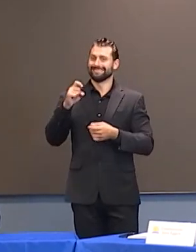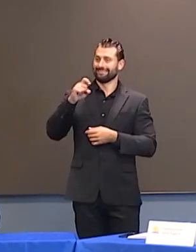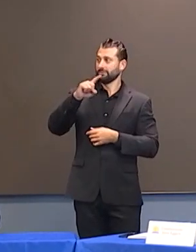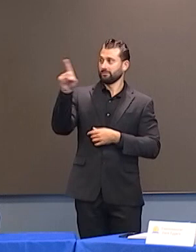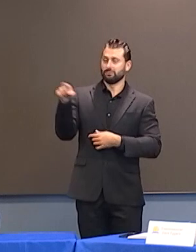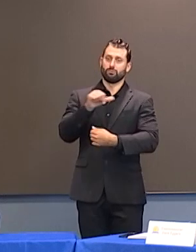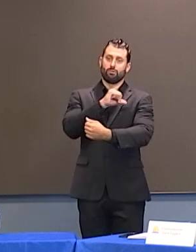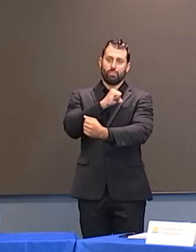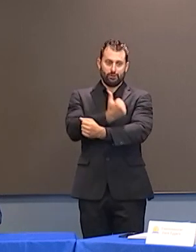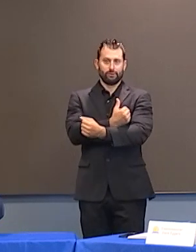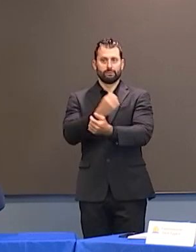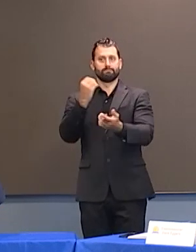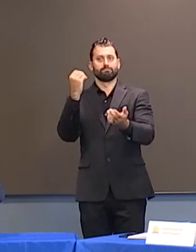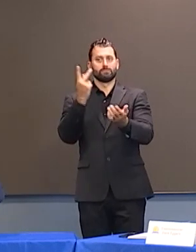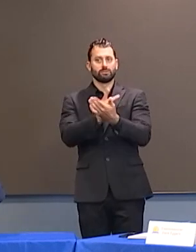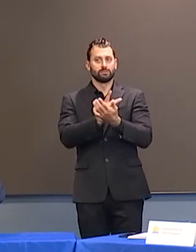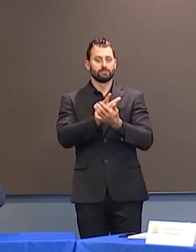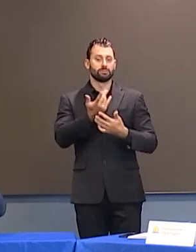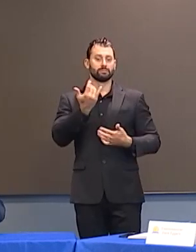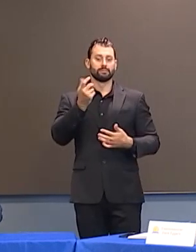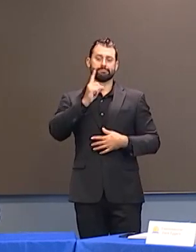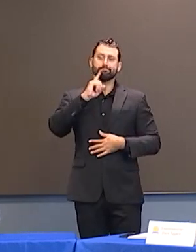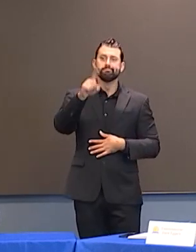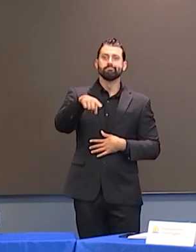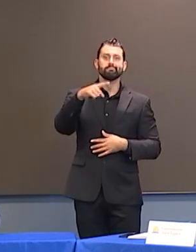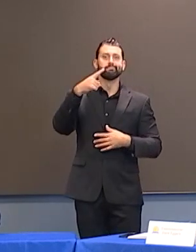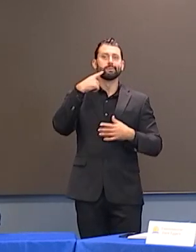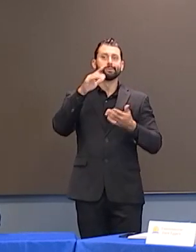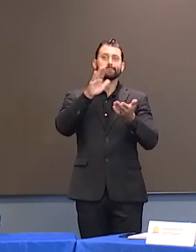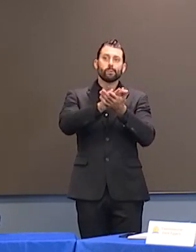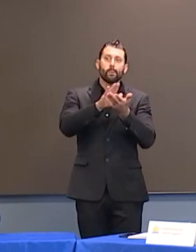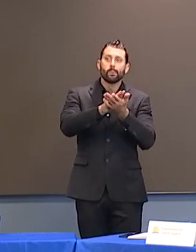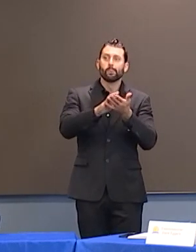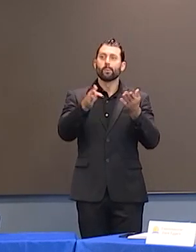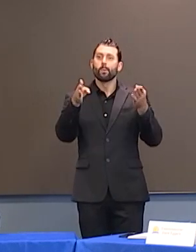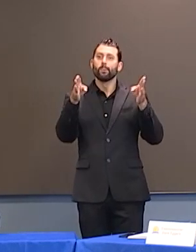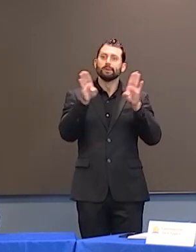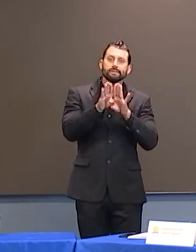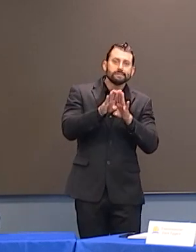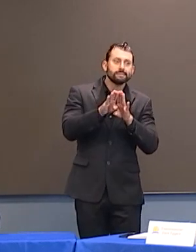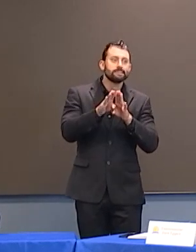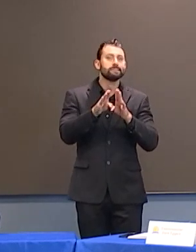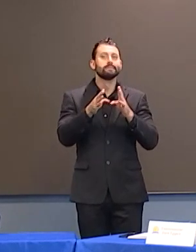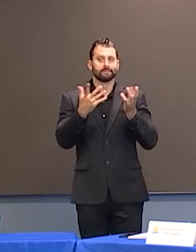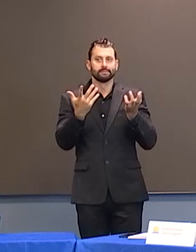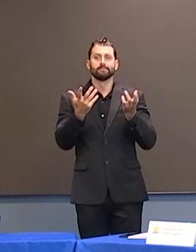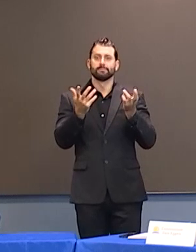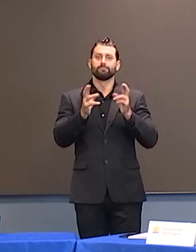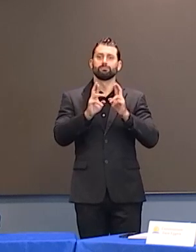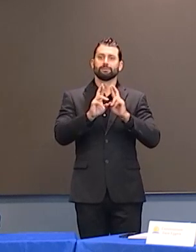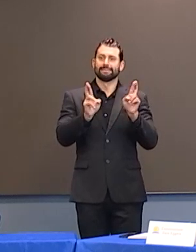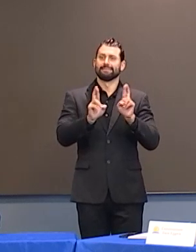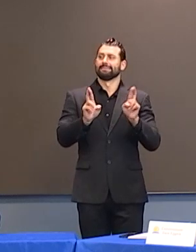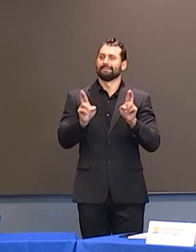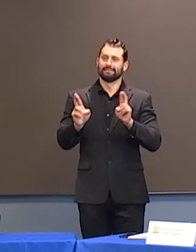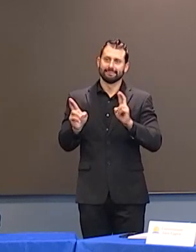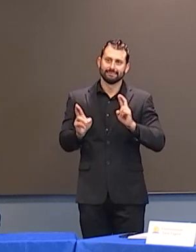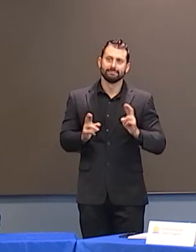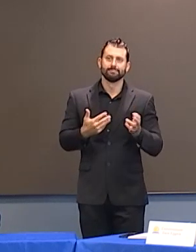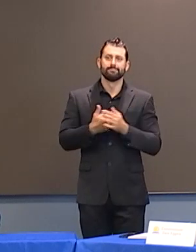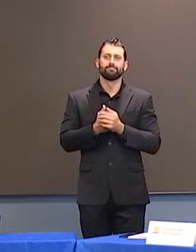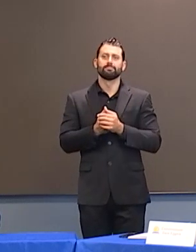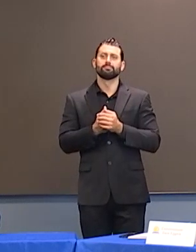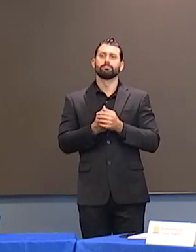if we need to close schools, if we need to open community centers or whatever the level of the appropriate responses for the storm,